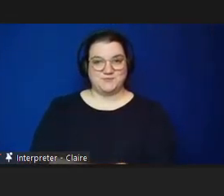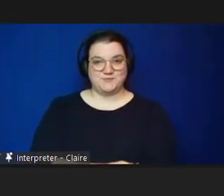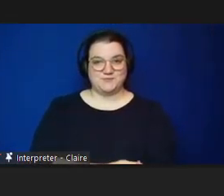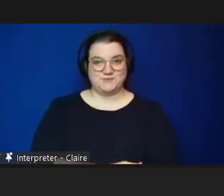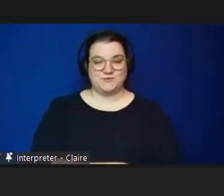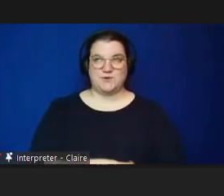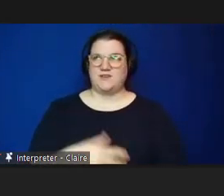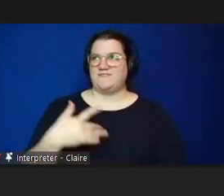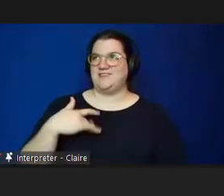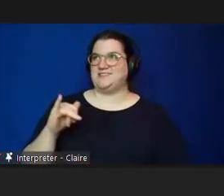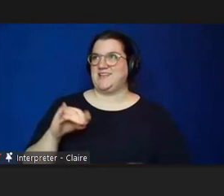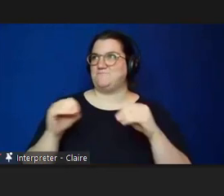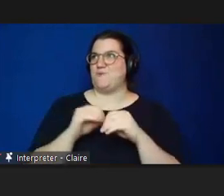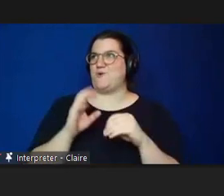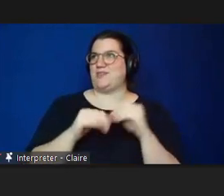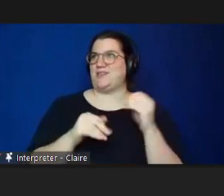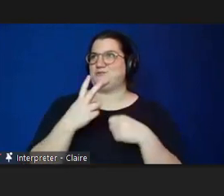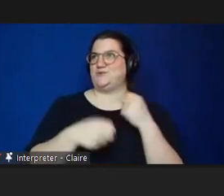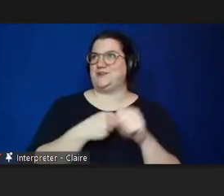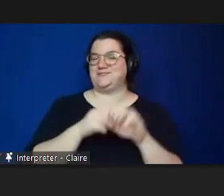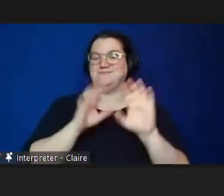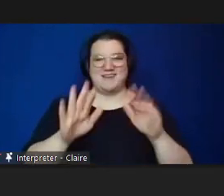like more than 2 years. But first,